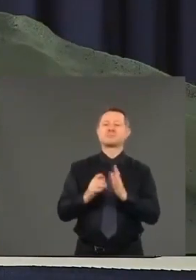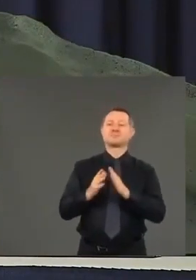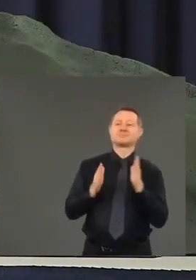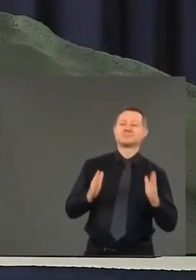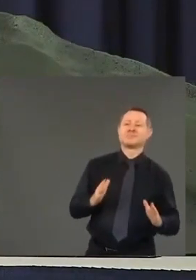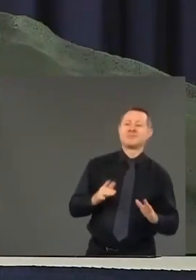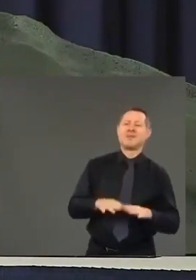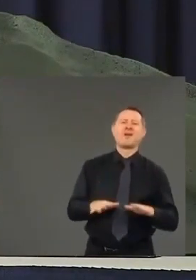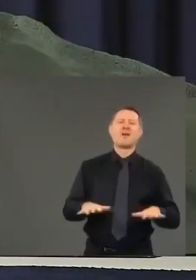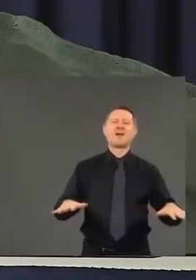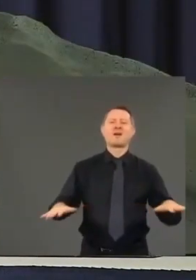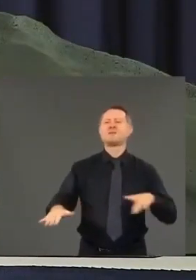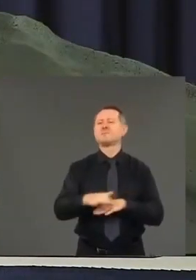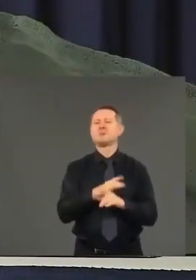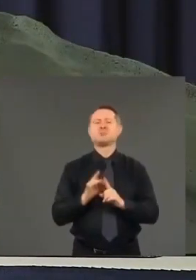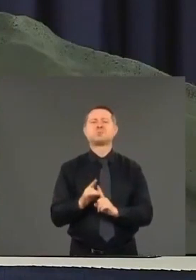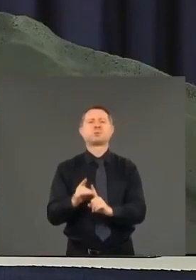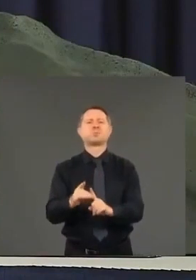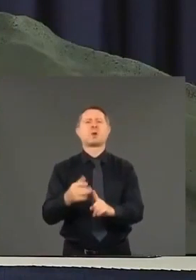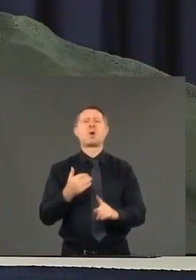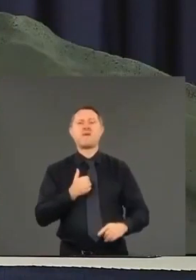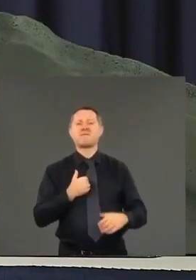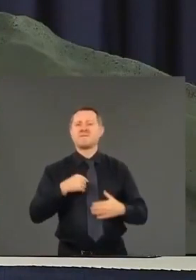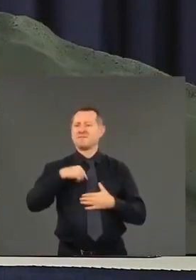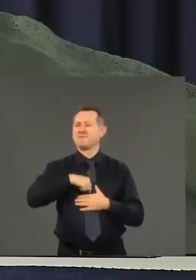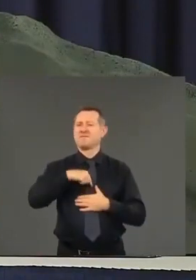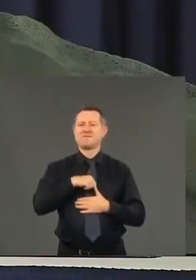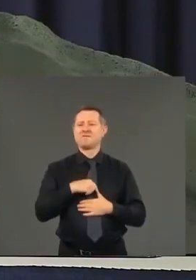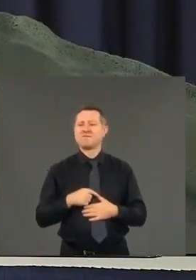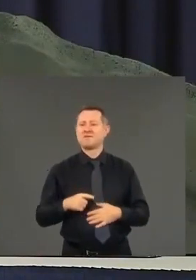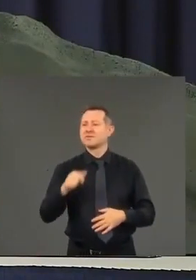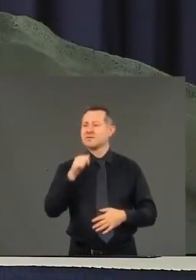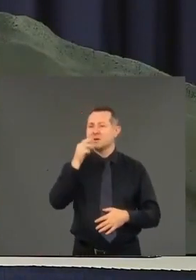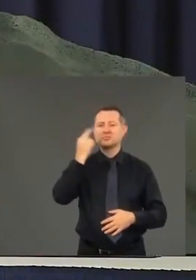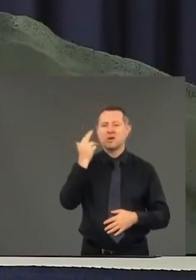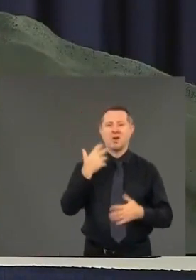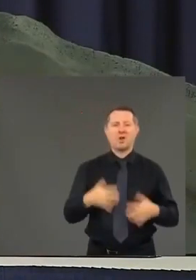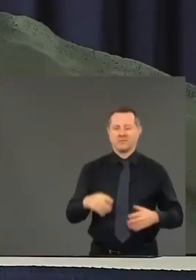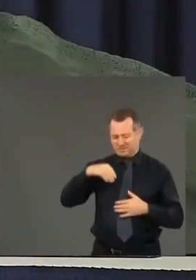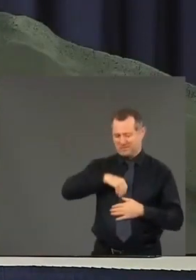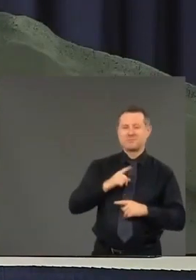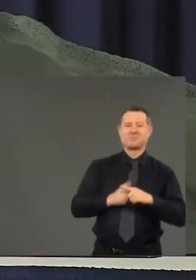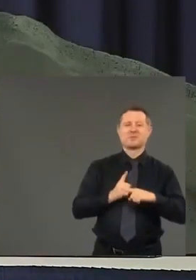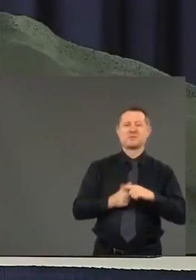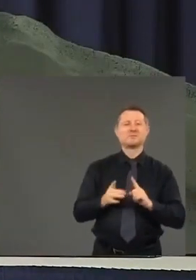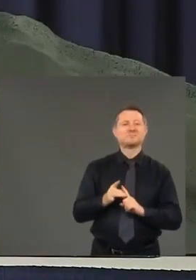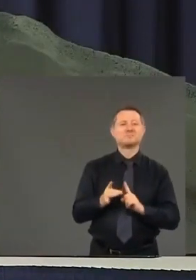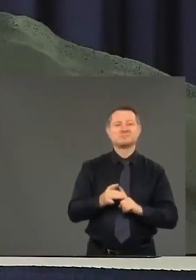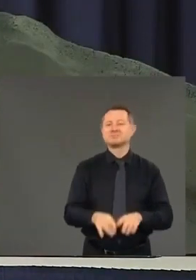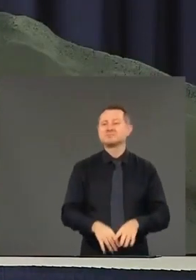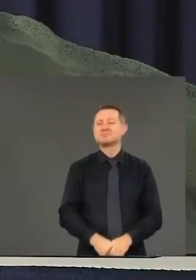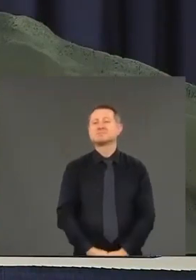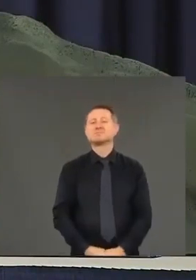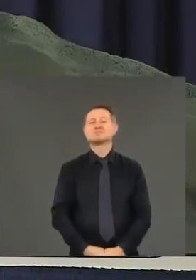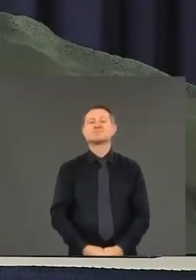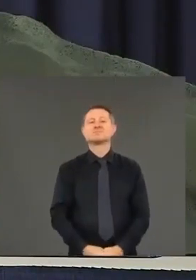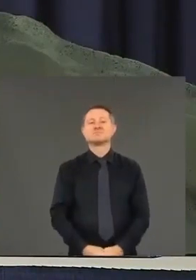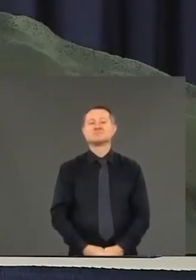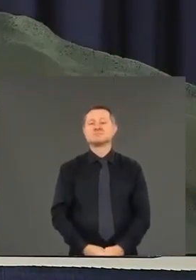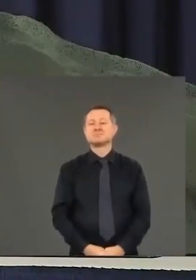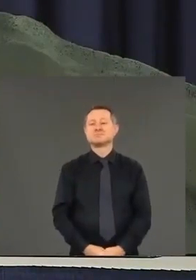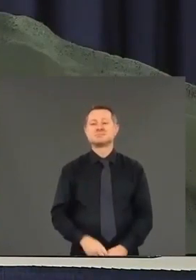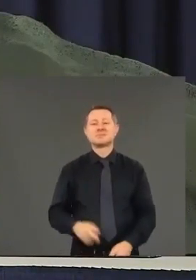just waiting to manifest themselves. Do you think the state government could have done anything differently, or do you think nursing homes could have done anything